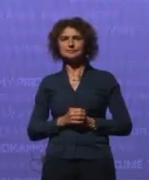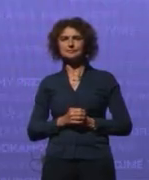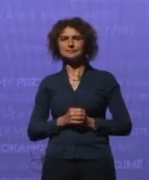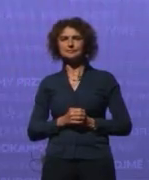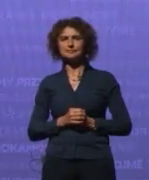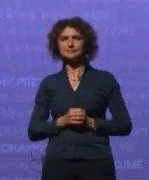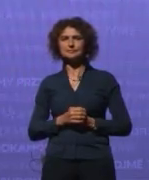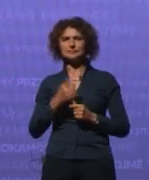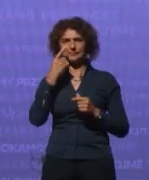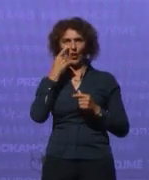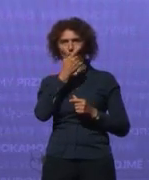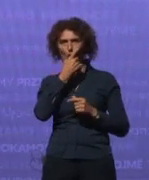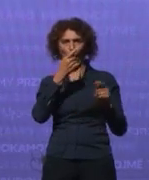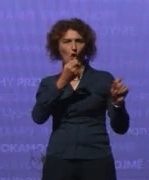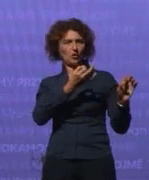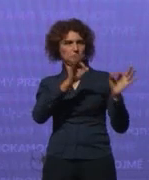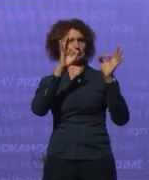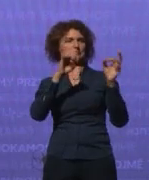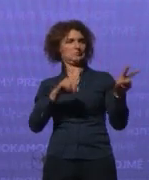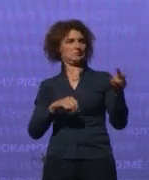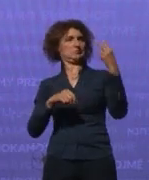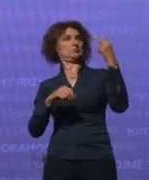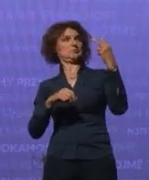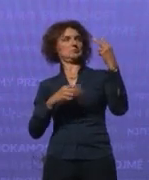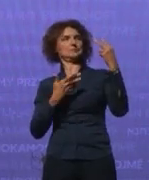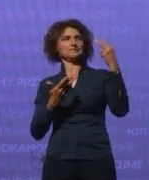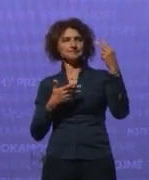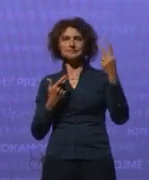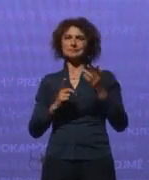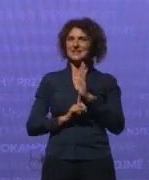in the performance. But this was all